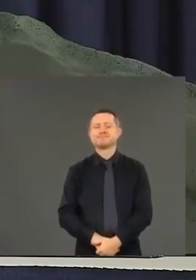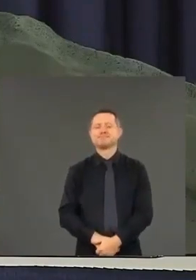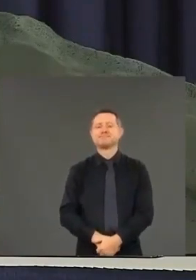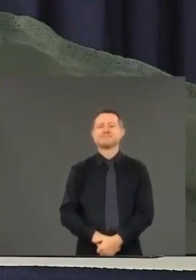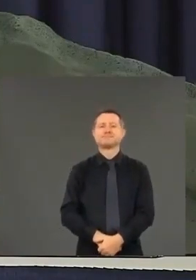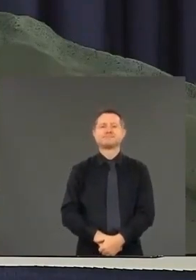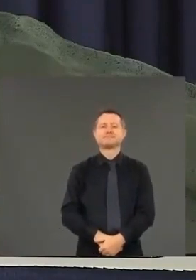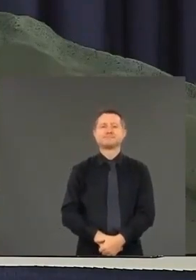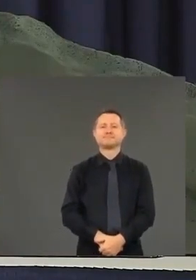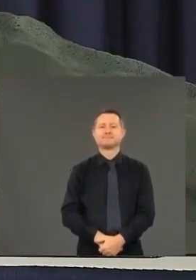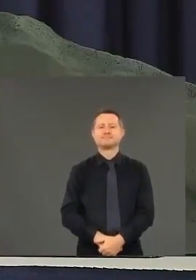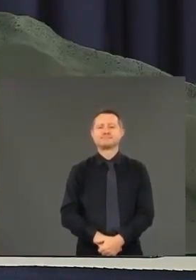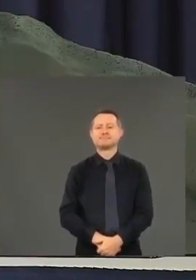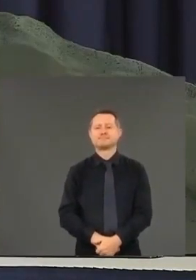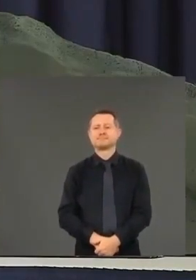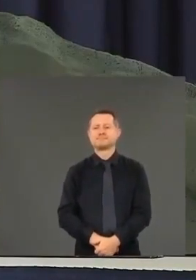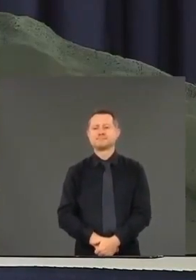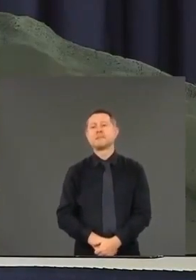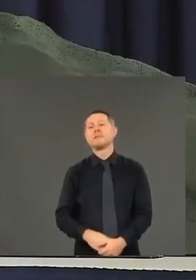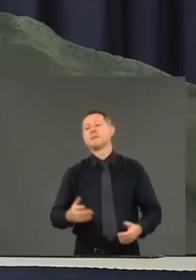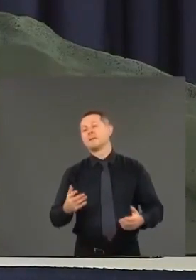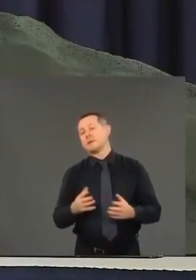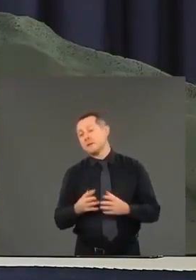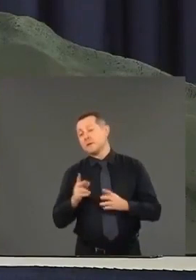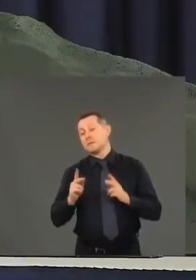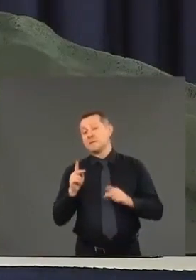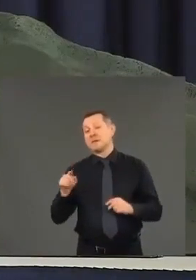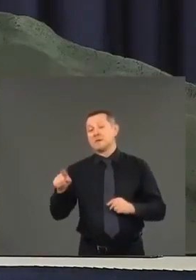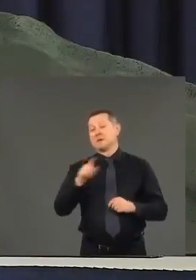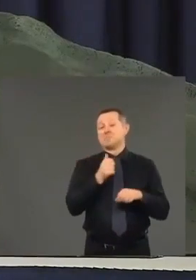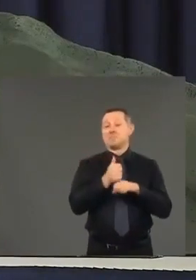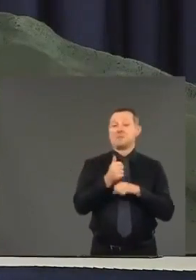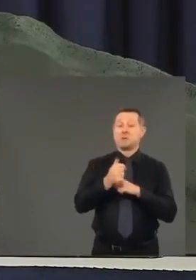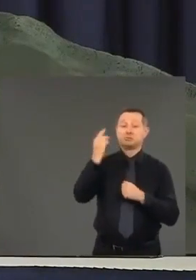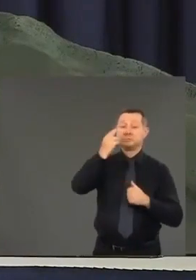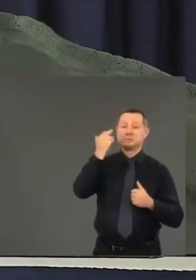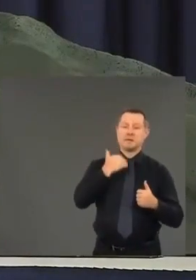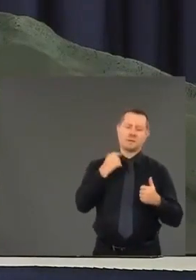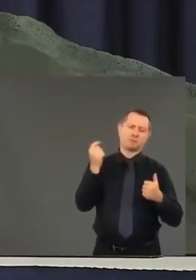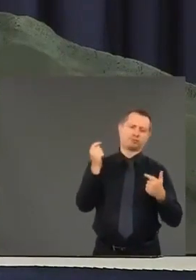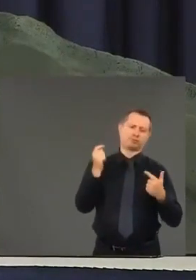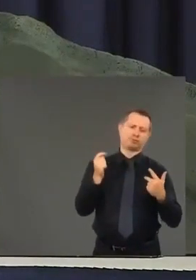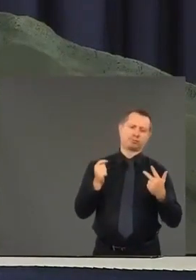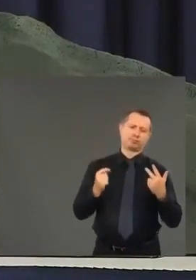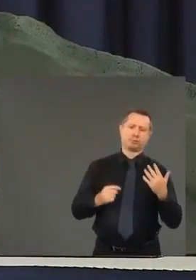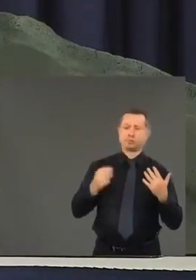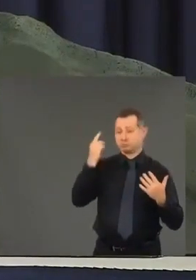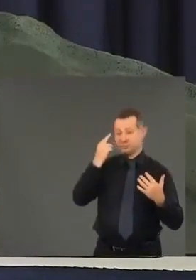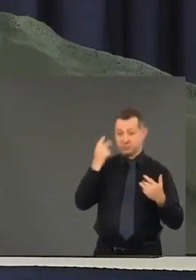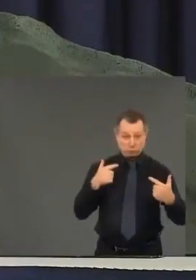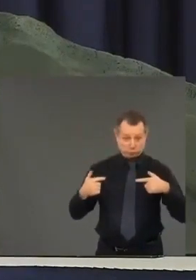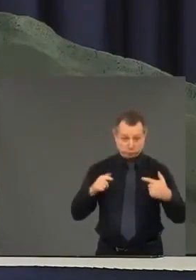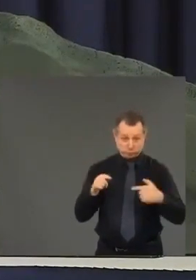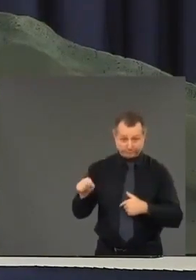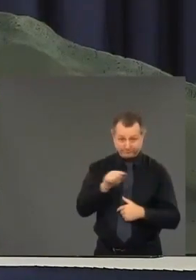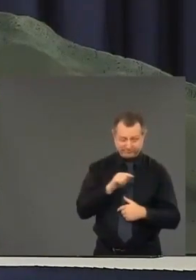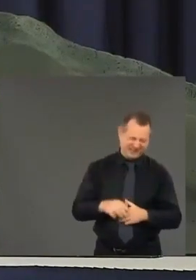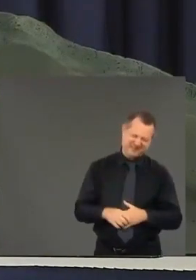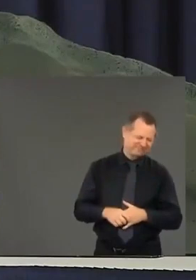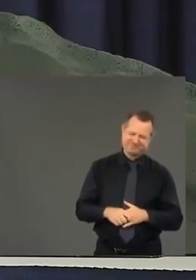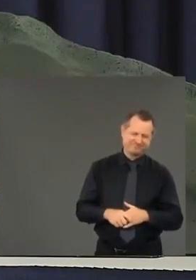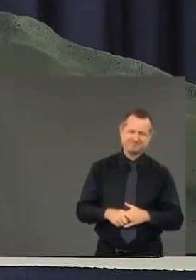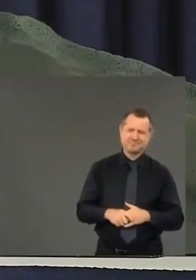I don't believe those are the reasons for the shootings. And if it was the release of